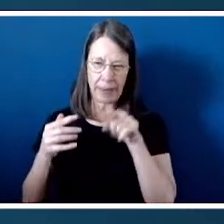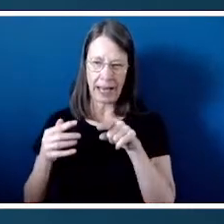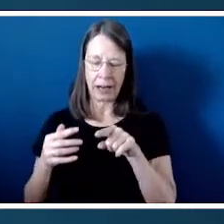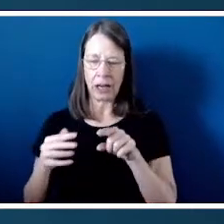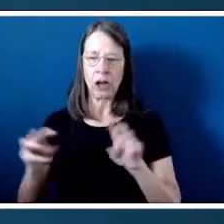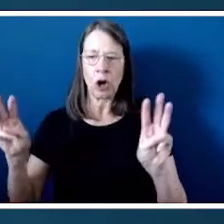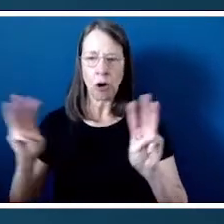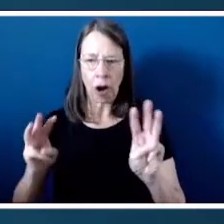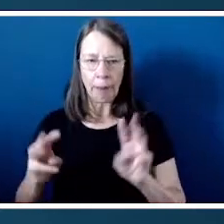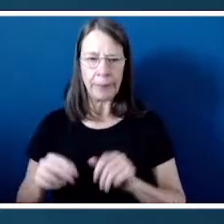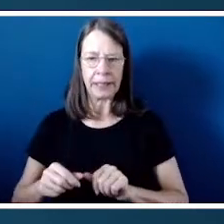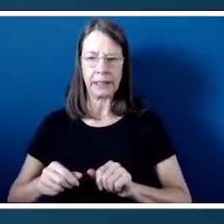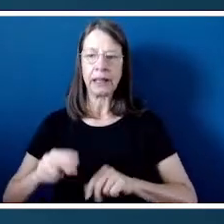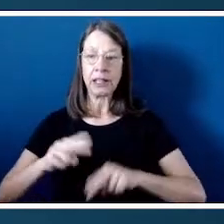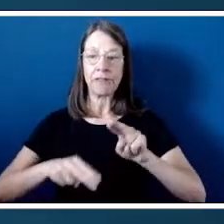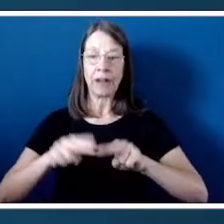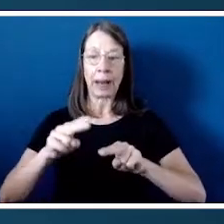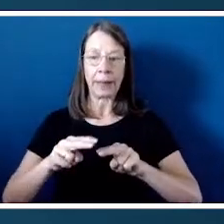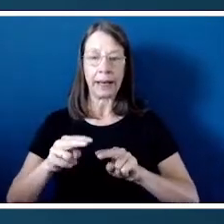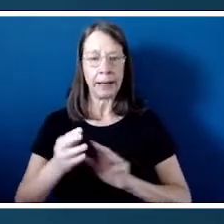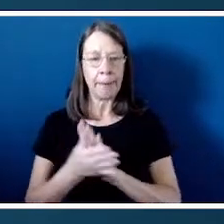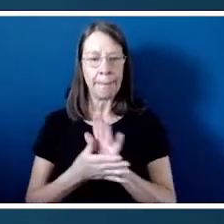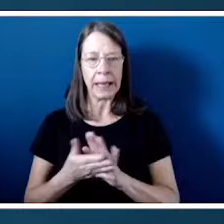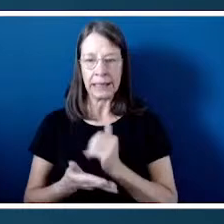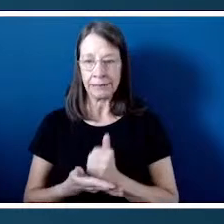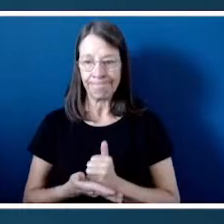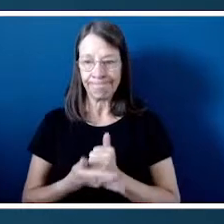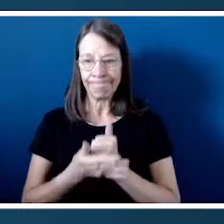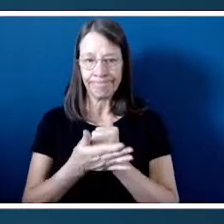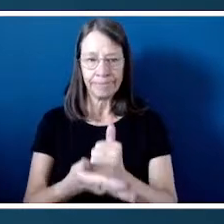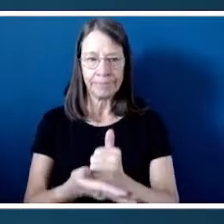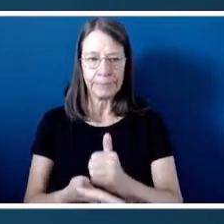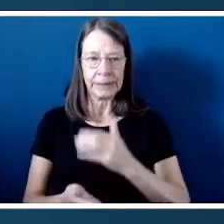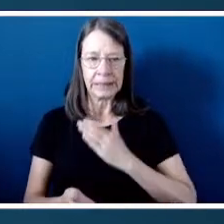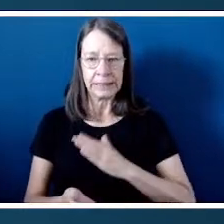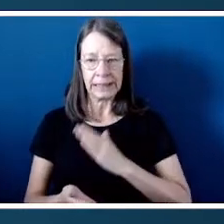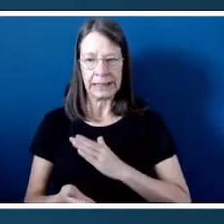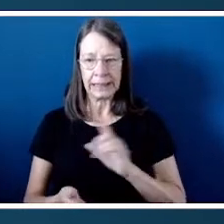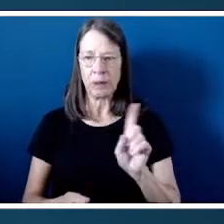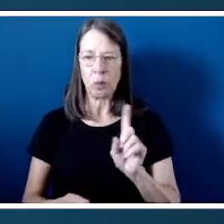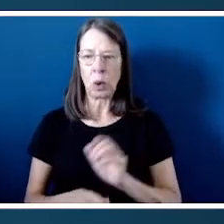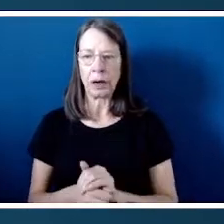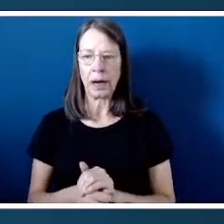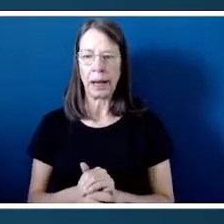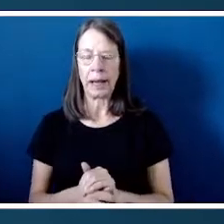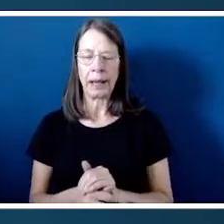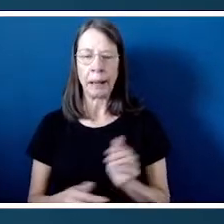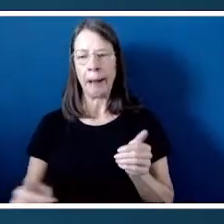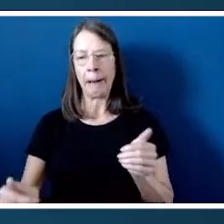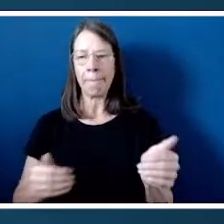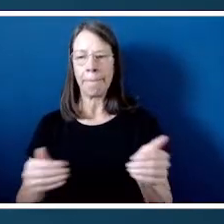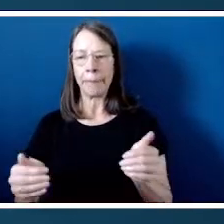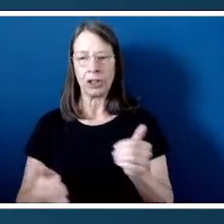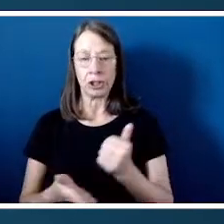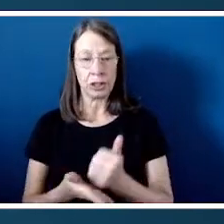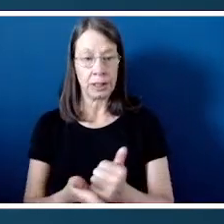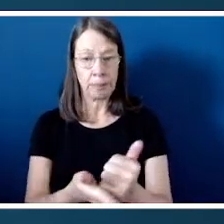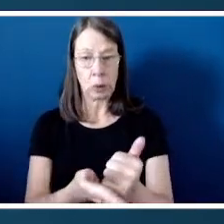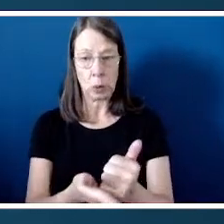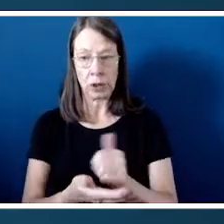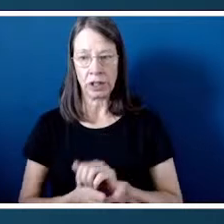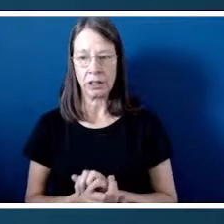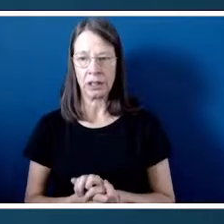that assistance must shift rapidly towards budget support. And I'm glad that